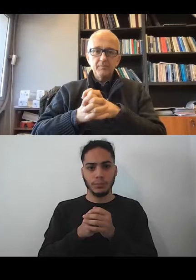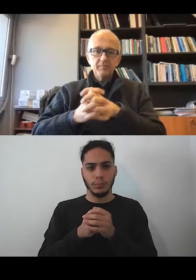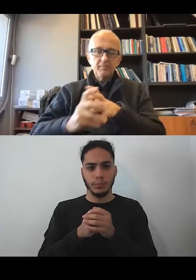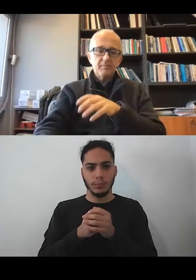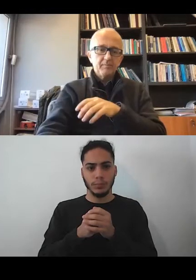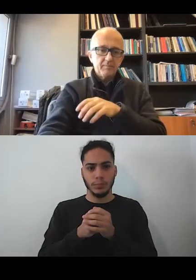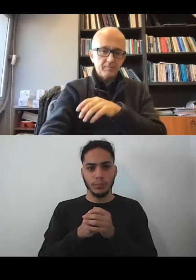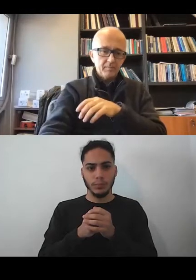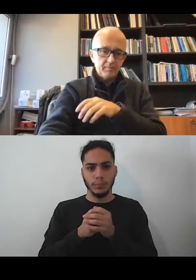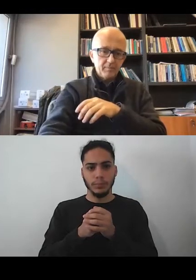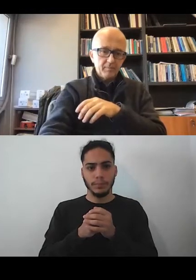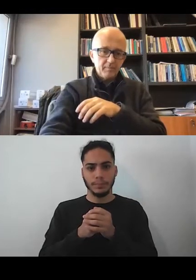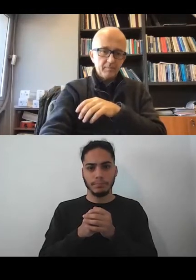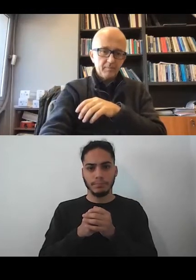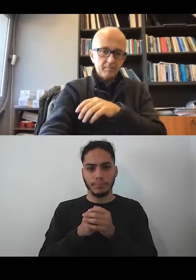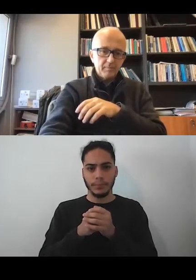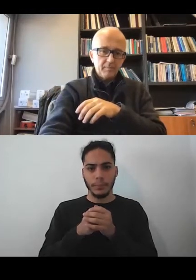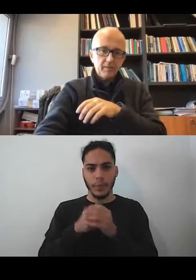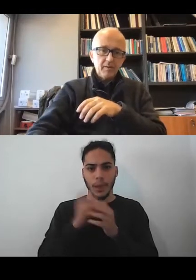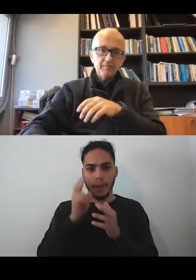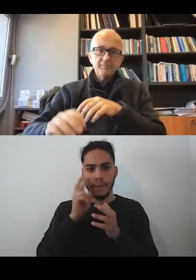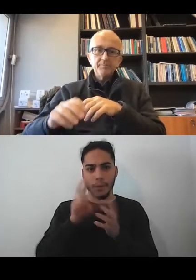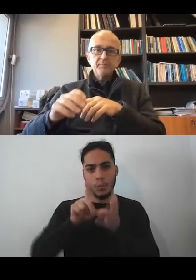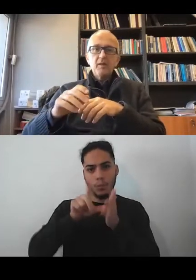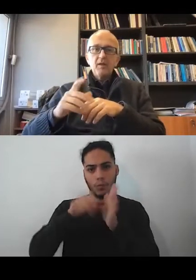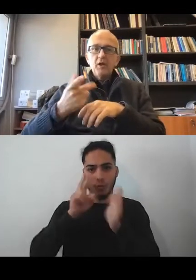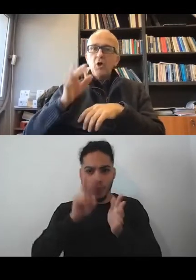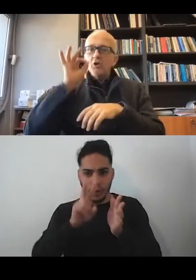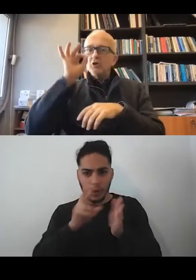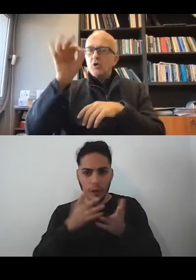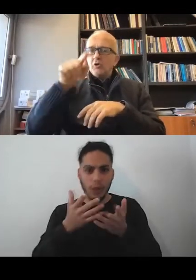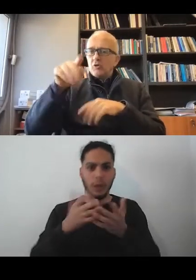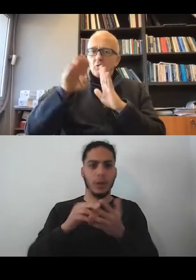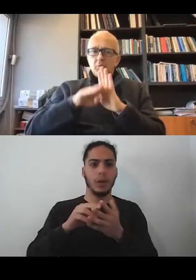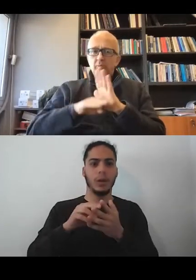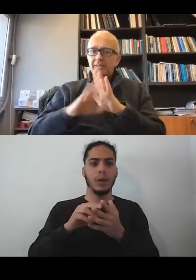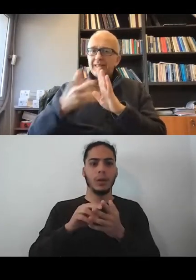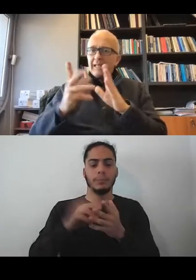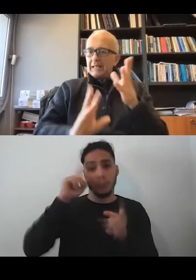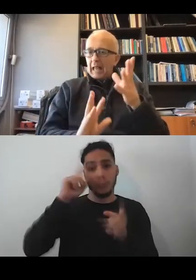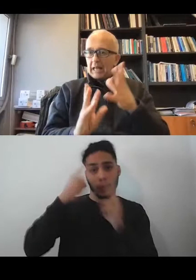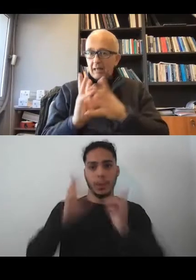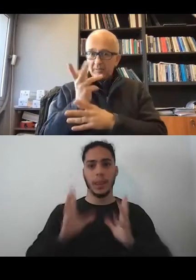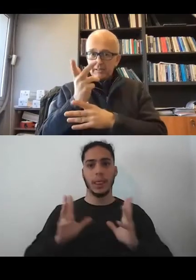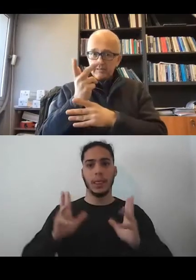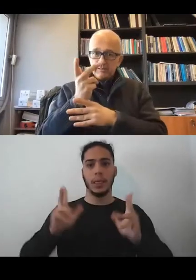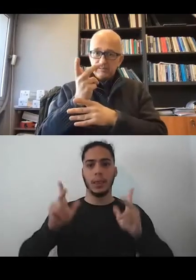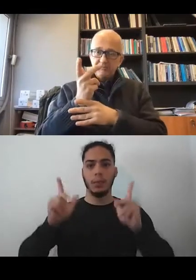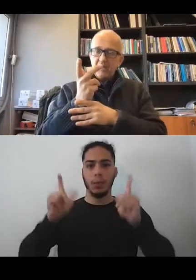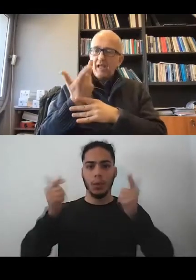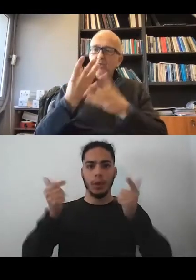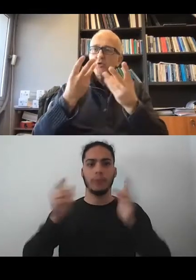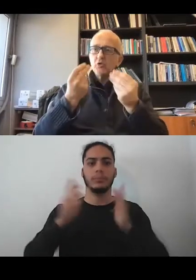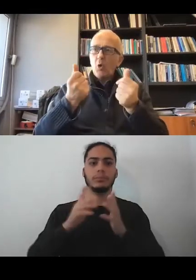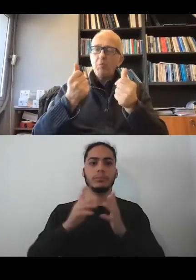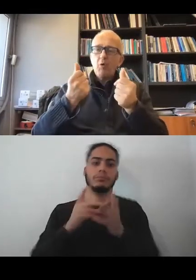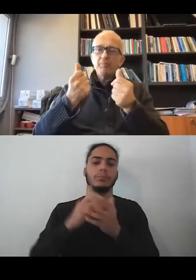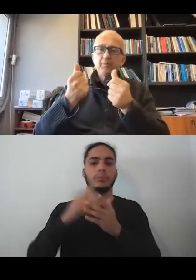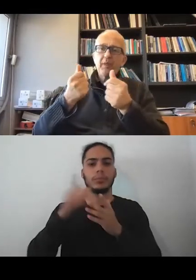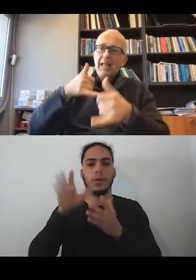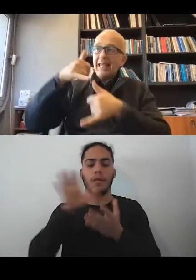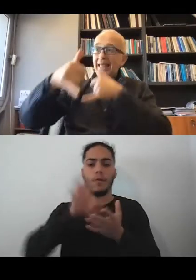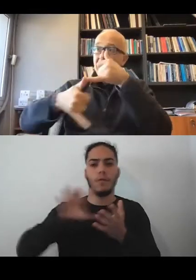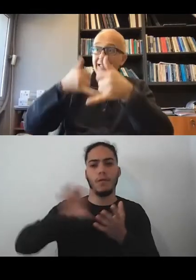The vision of the project is to develop an e-learning platform